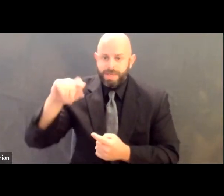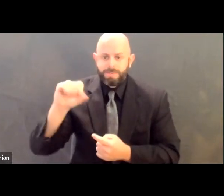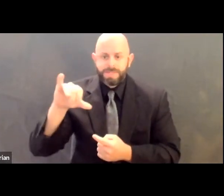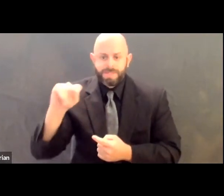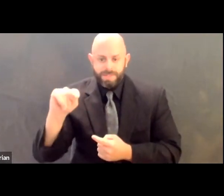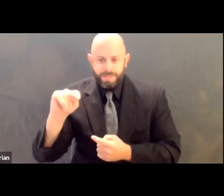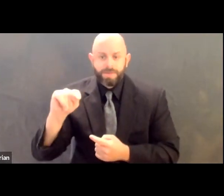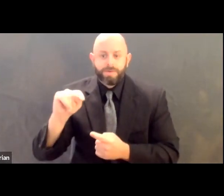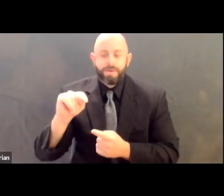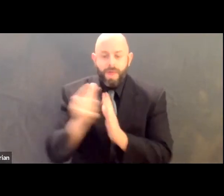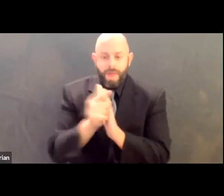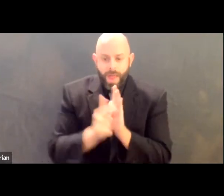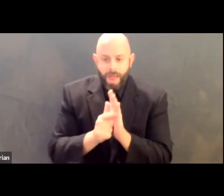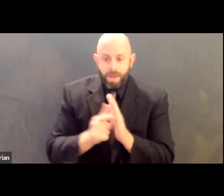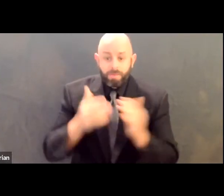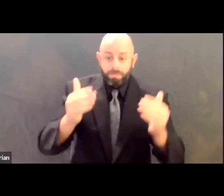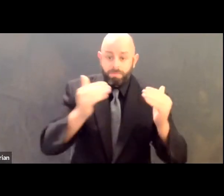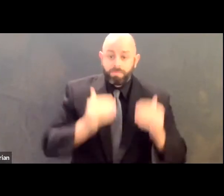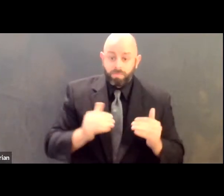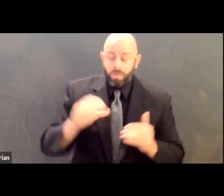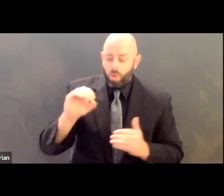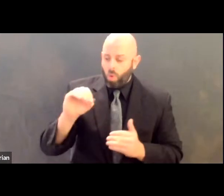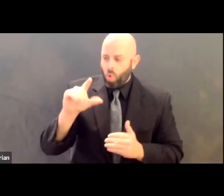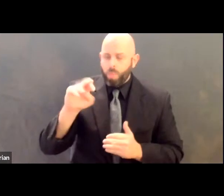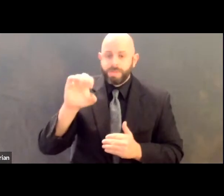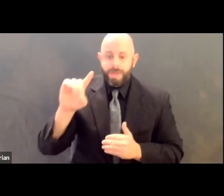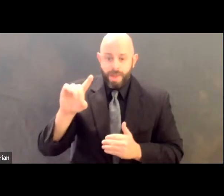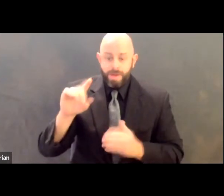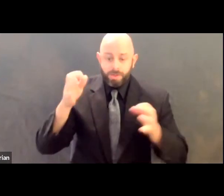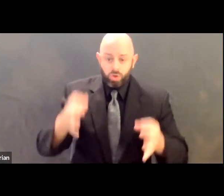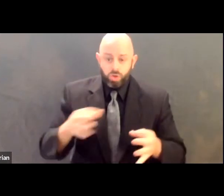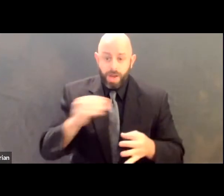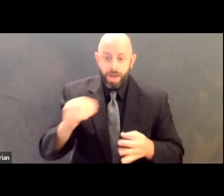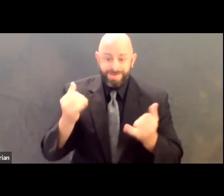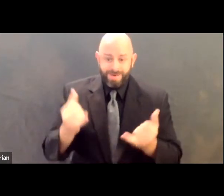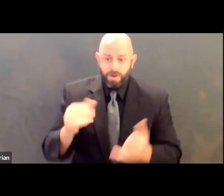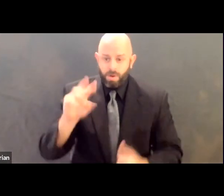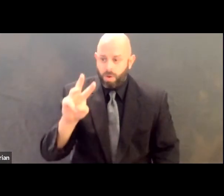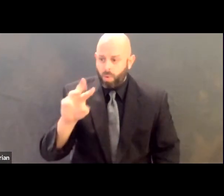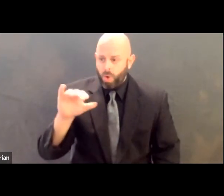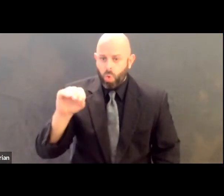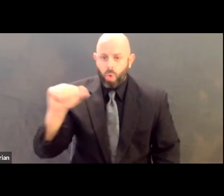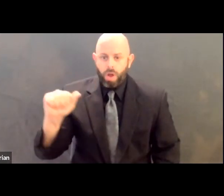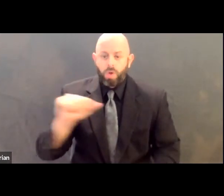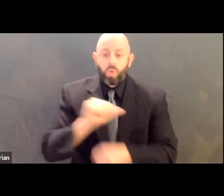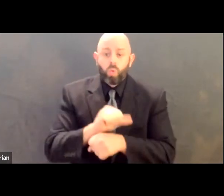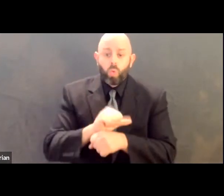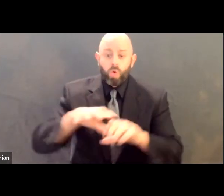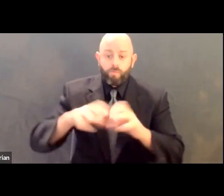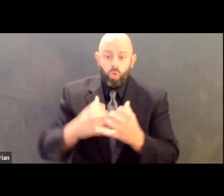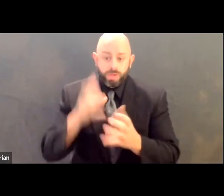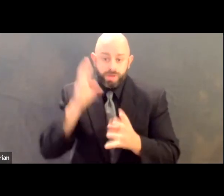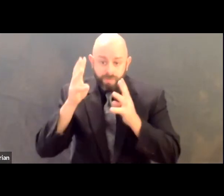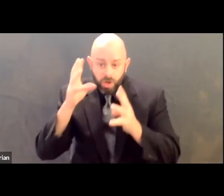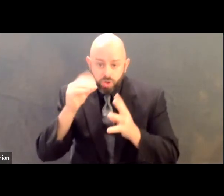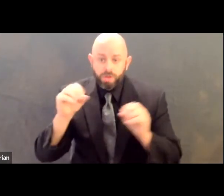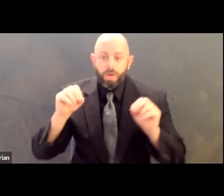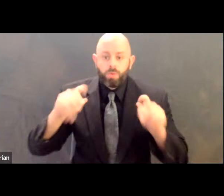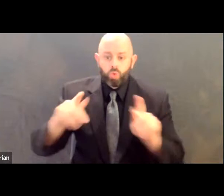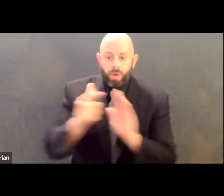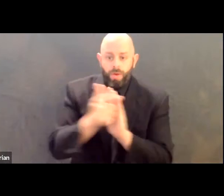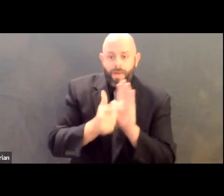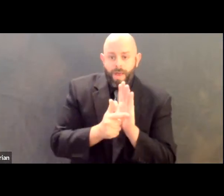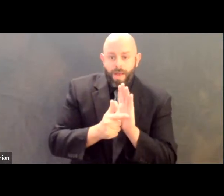decision, and now, of course, WIOA, the Workforce Innovation and Opportunity Act, which was the last